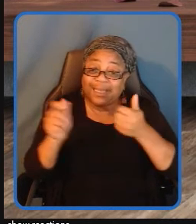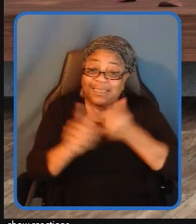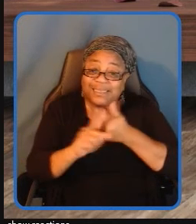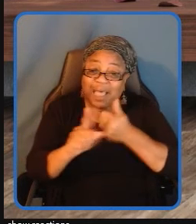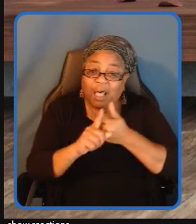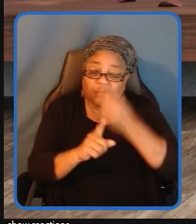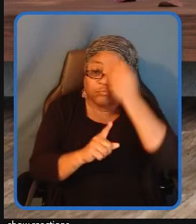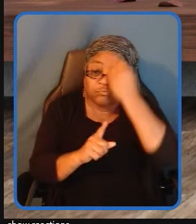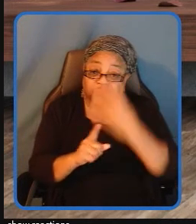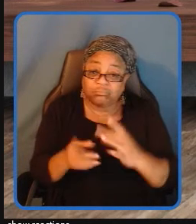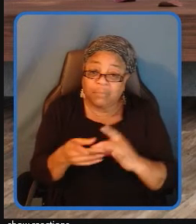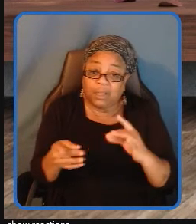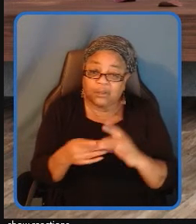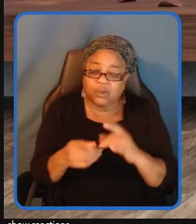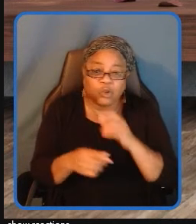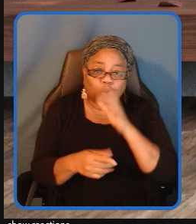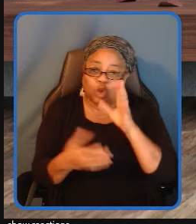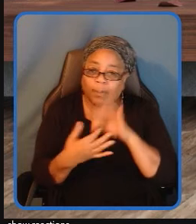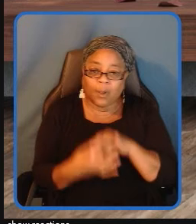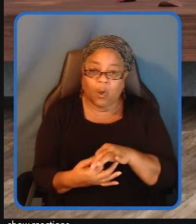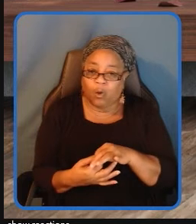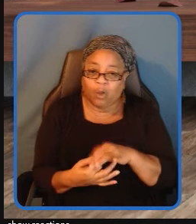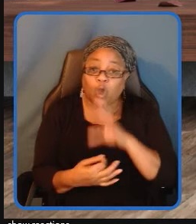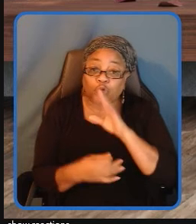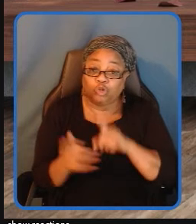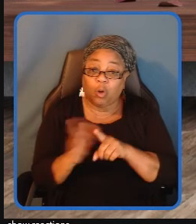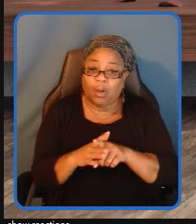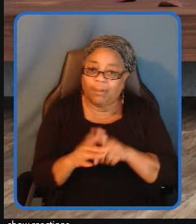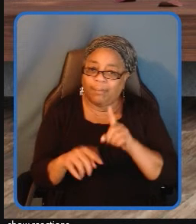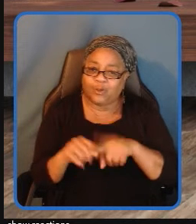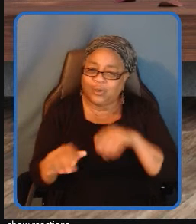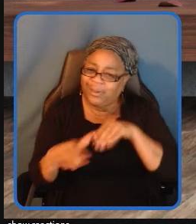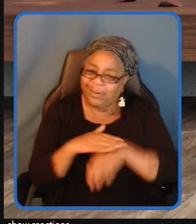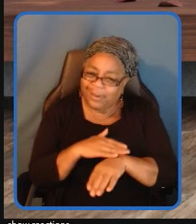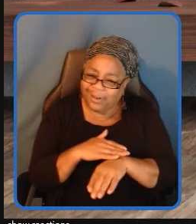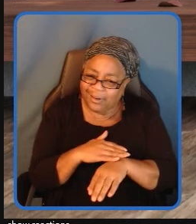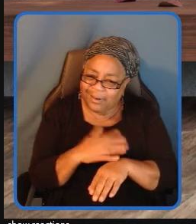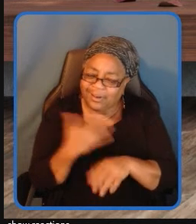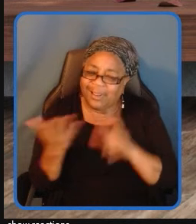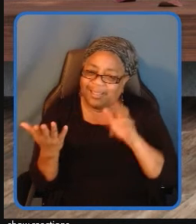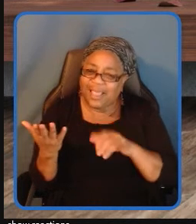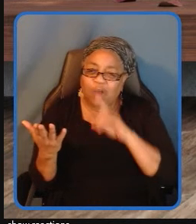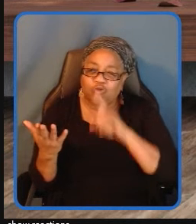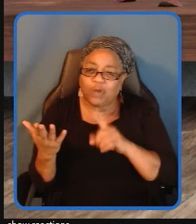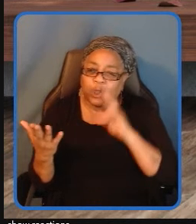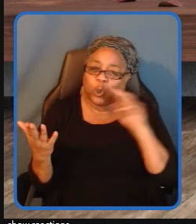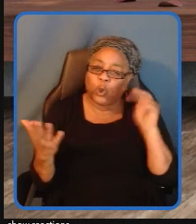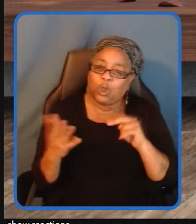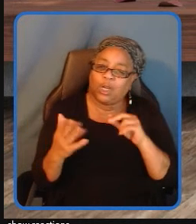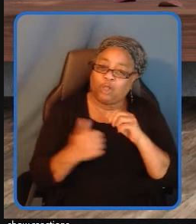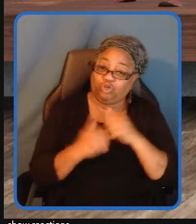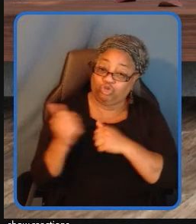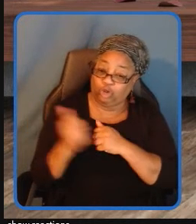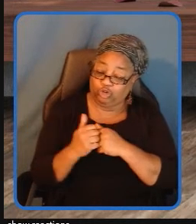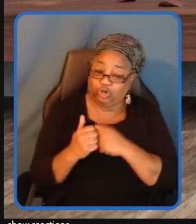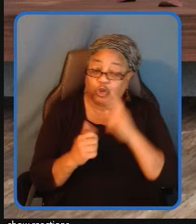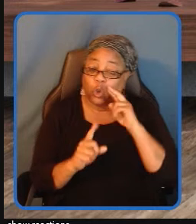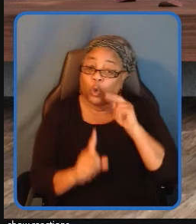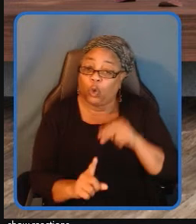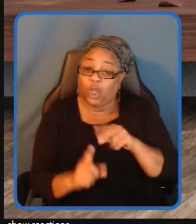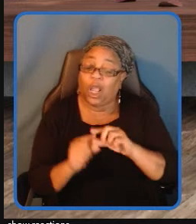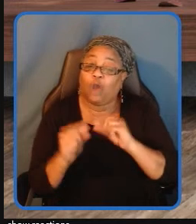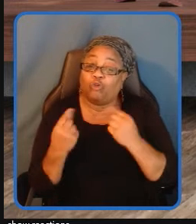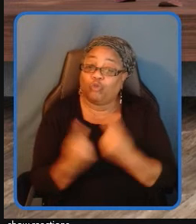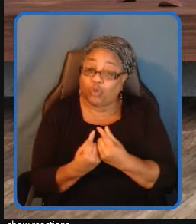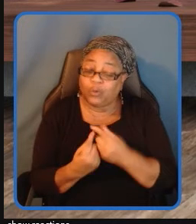the world, and then you can't get in the door. And so it's really looking at the structures, it's looking at groups, it's